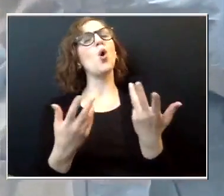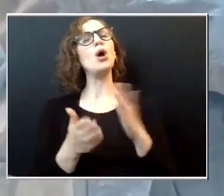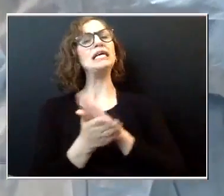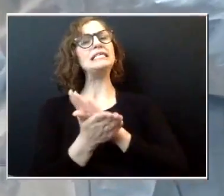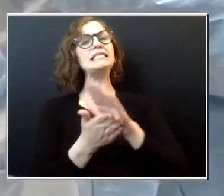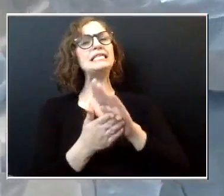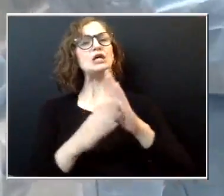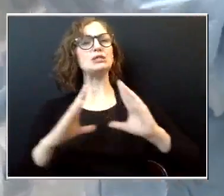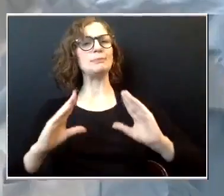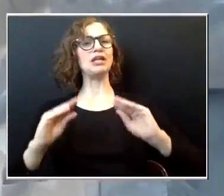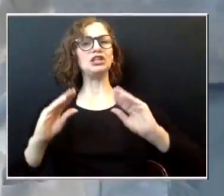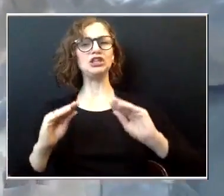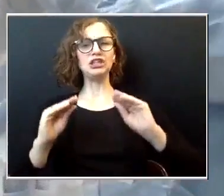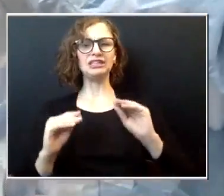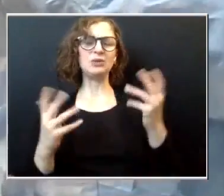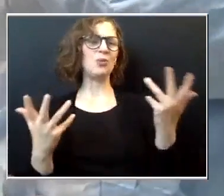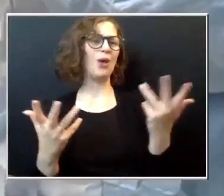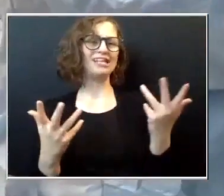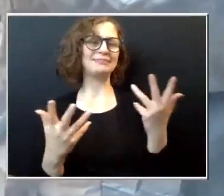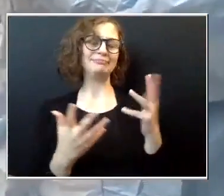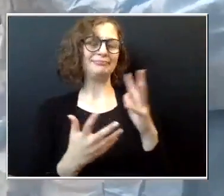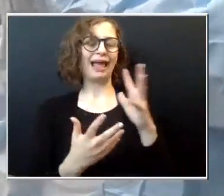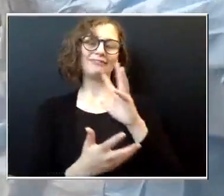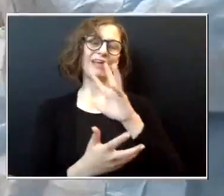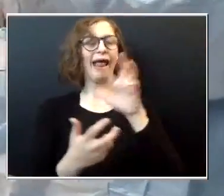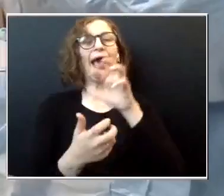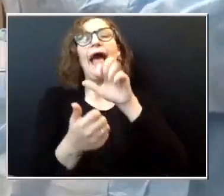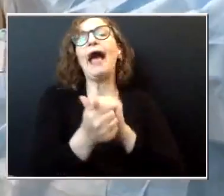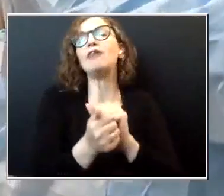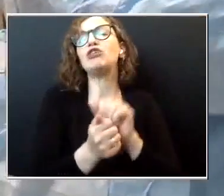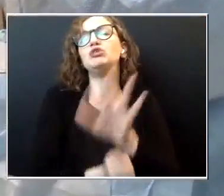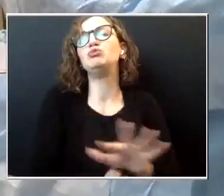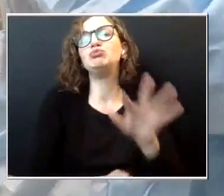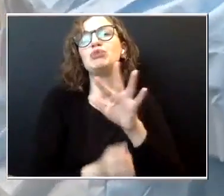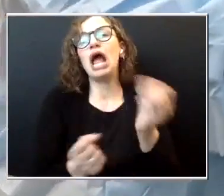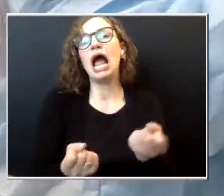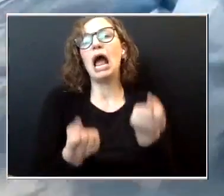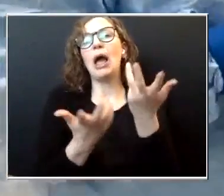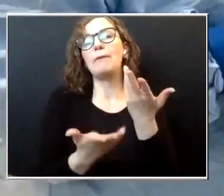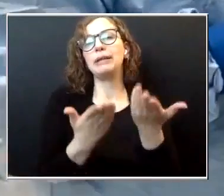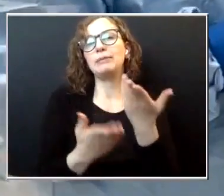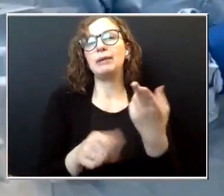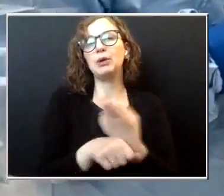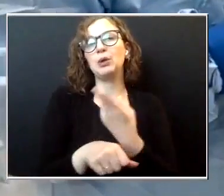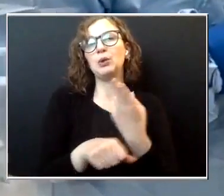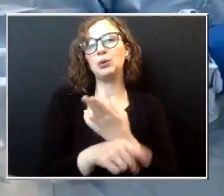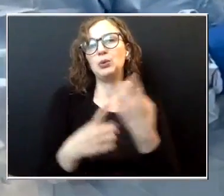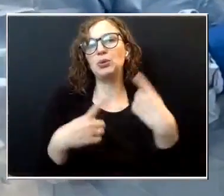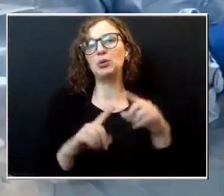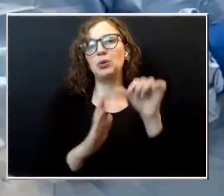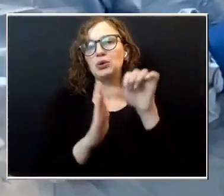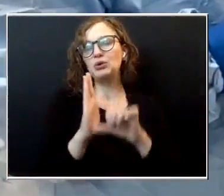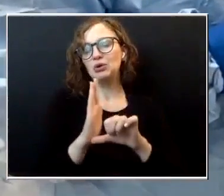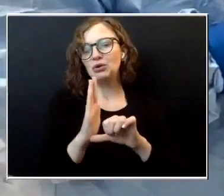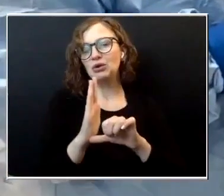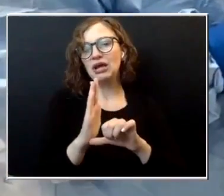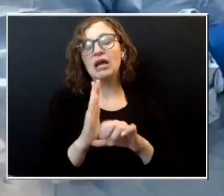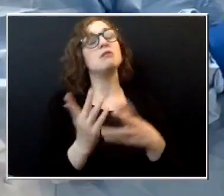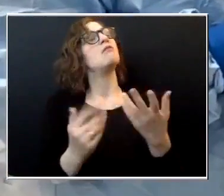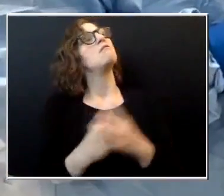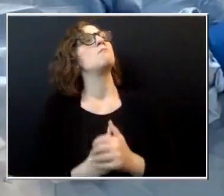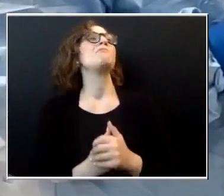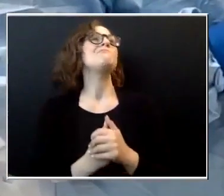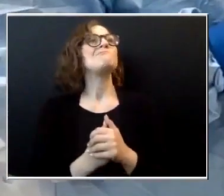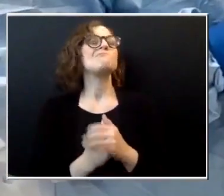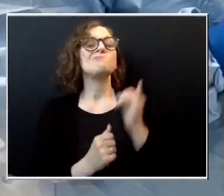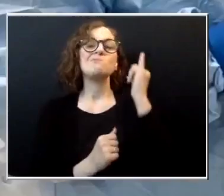a surgery? I would imagine it varies, but give us kind of put it to perspective, how many might be in there? If we're doing